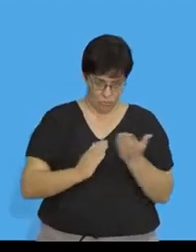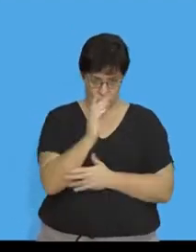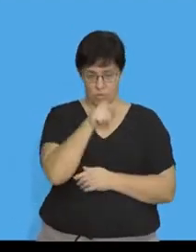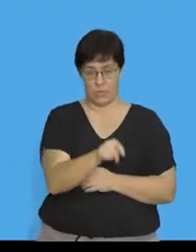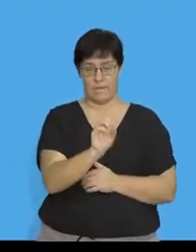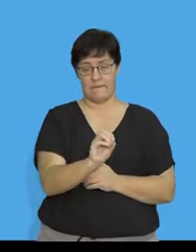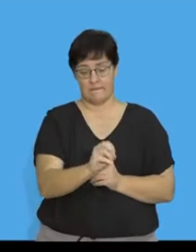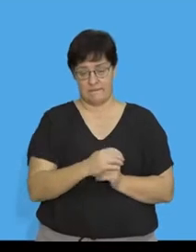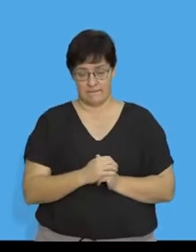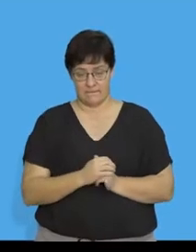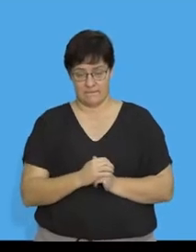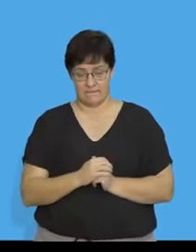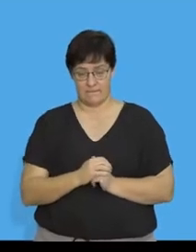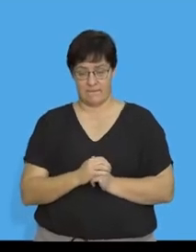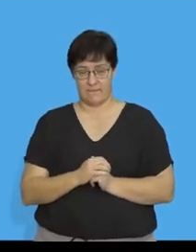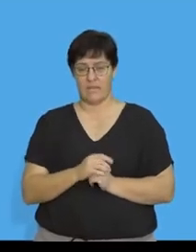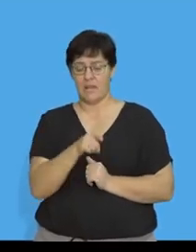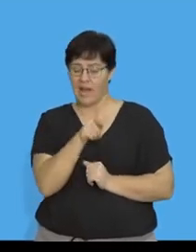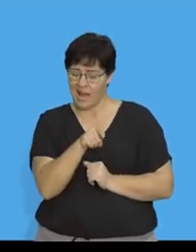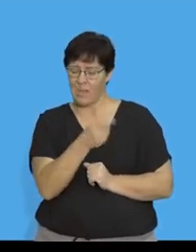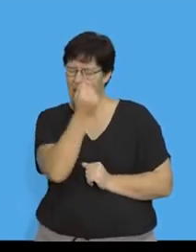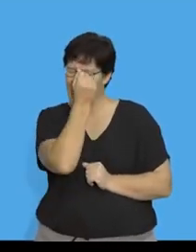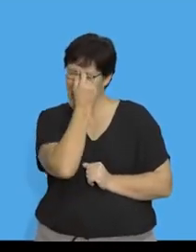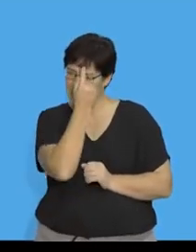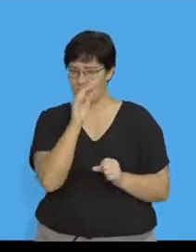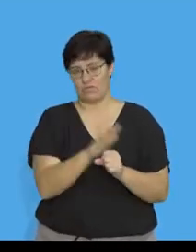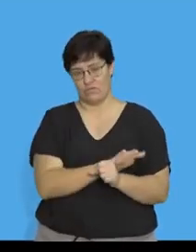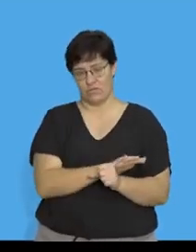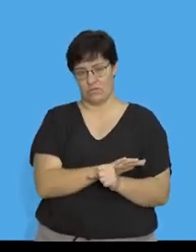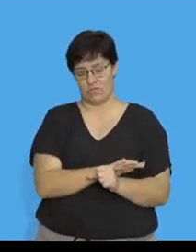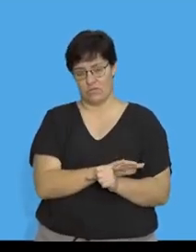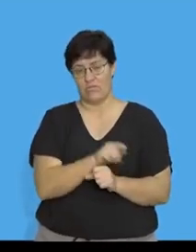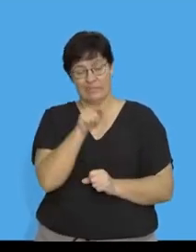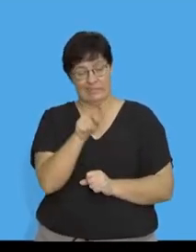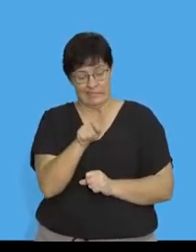constant. In our terminology, you could take the